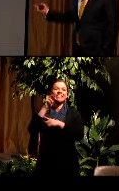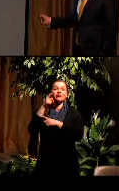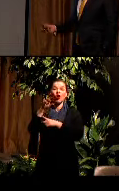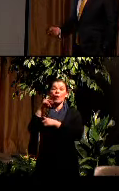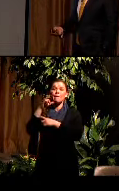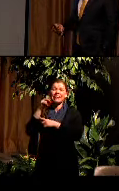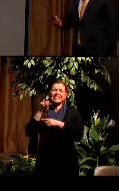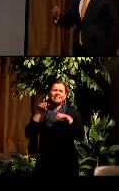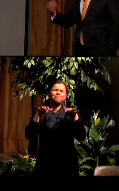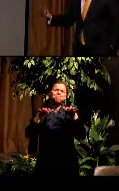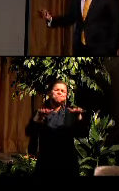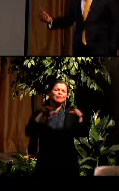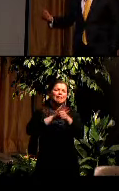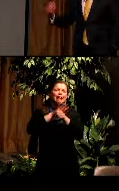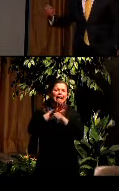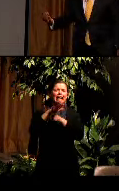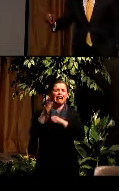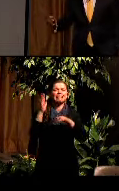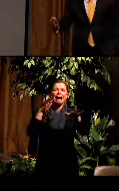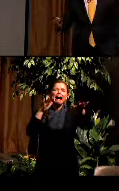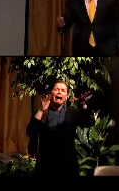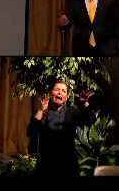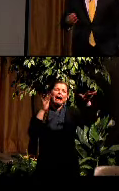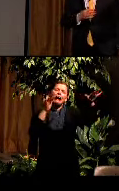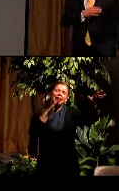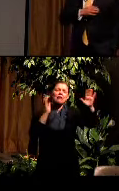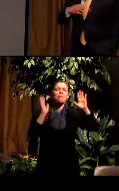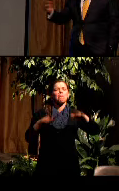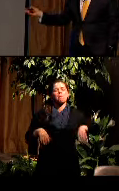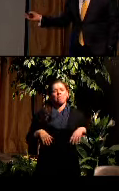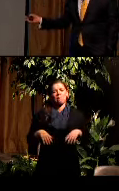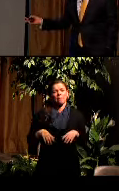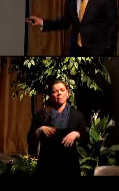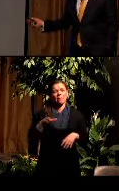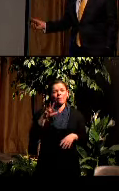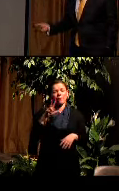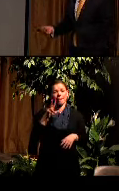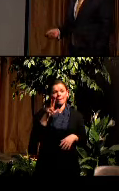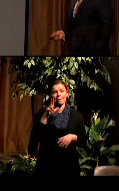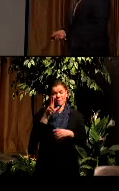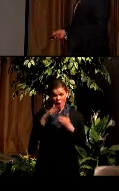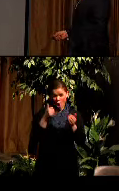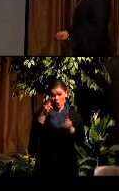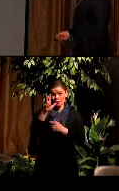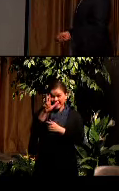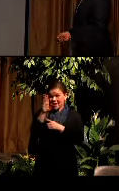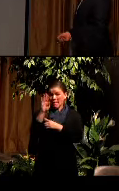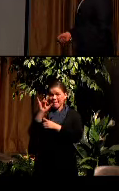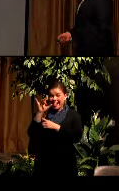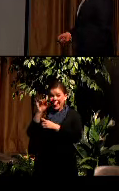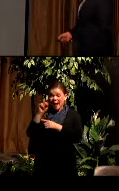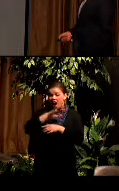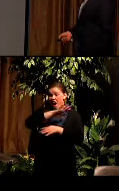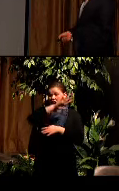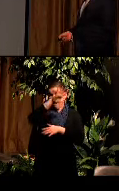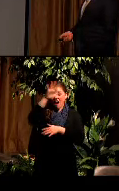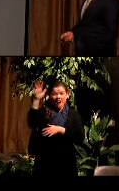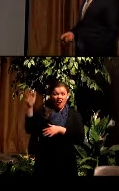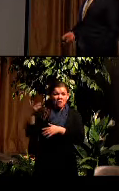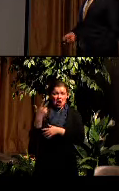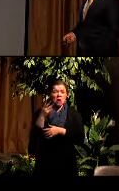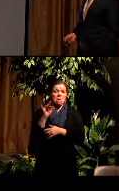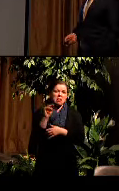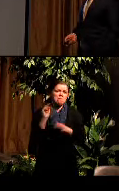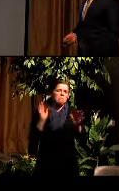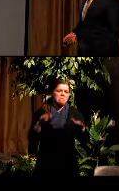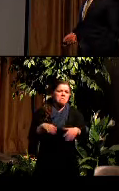an observer, said they saw this flock start in the morning and continue throughout the day across the entire sky. There's a flowing river